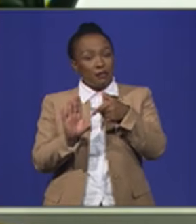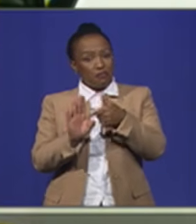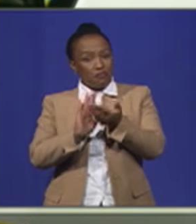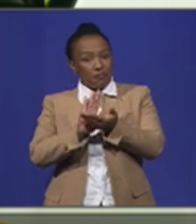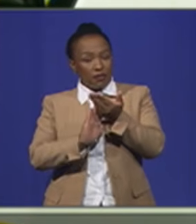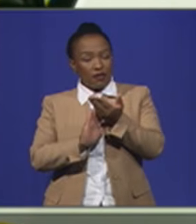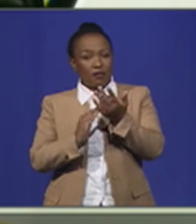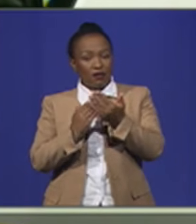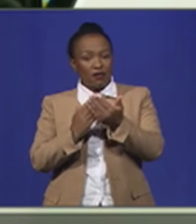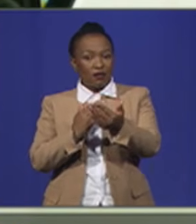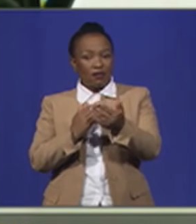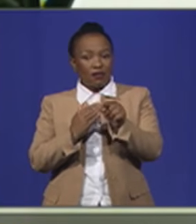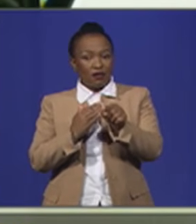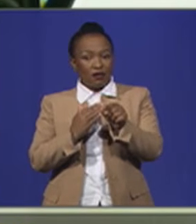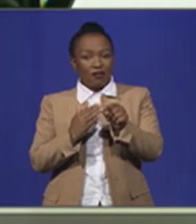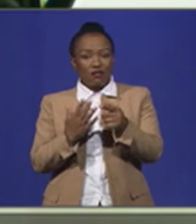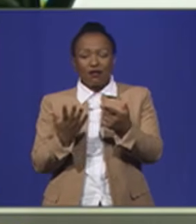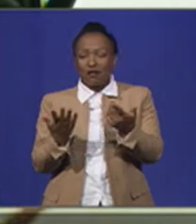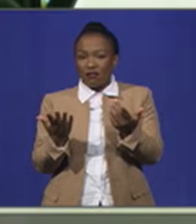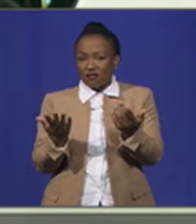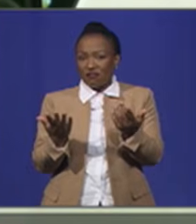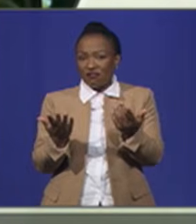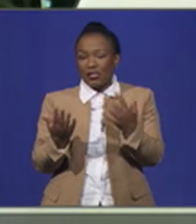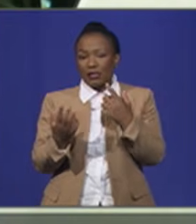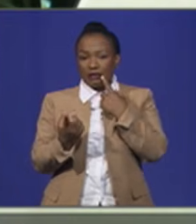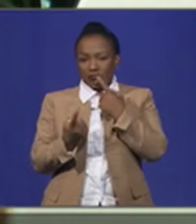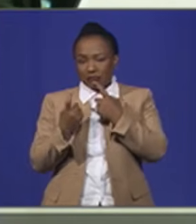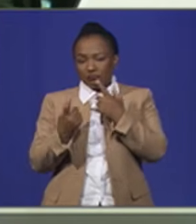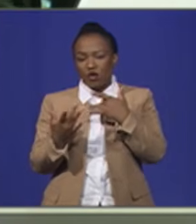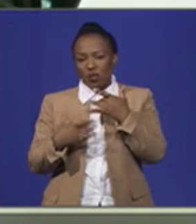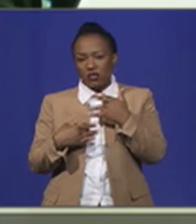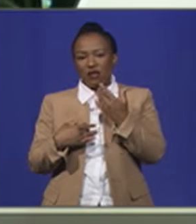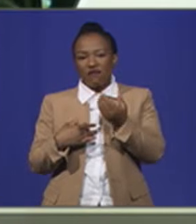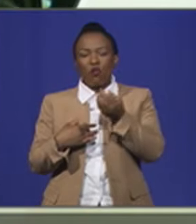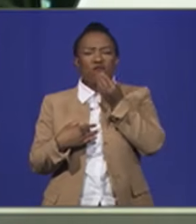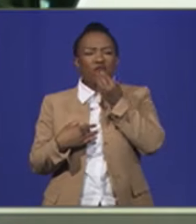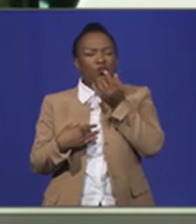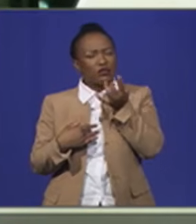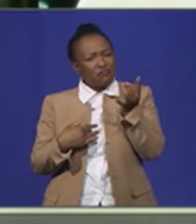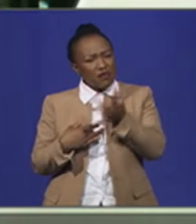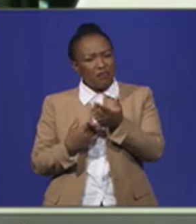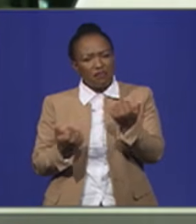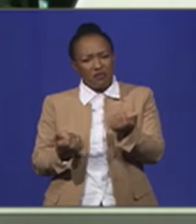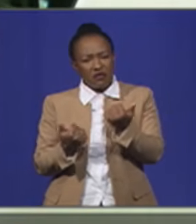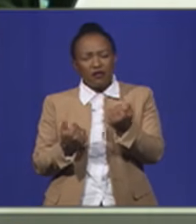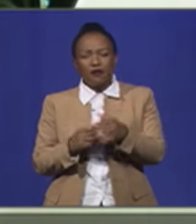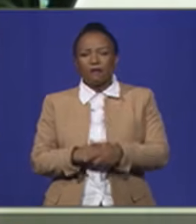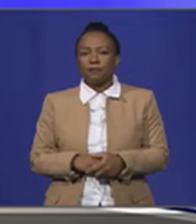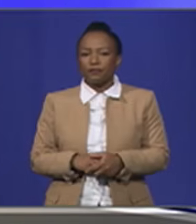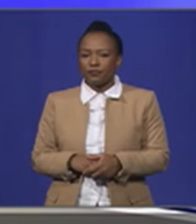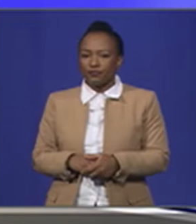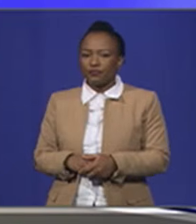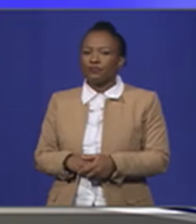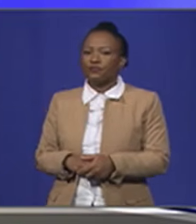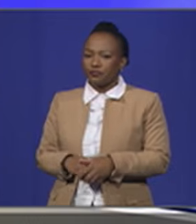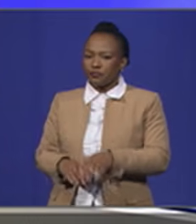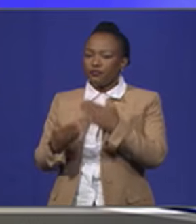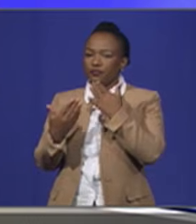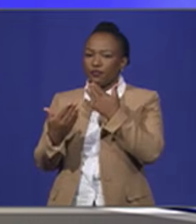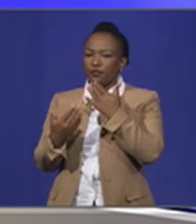tlhatlhoga jaana e le gore ba setse ba na le dingongorego ka go tura ga dijo gareng ga tse dingwe ke ya ke a go